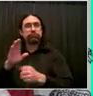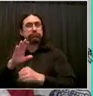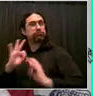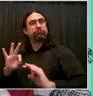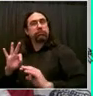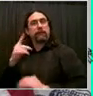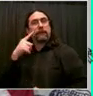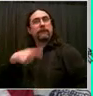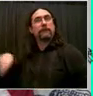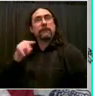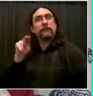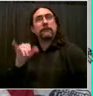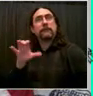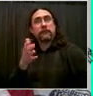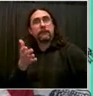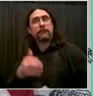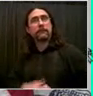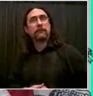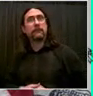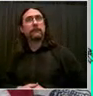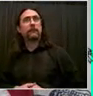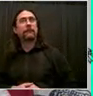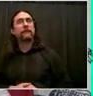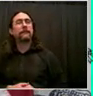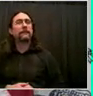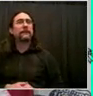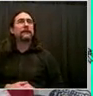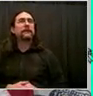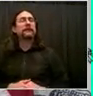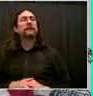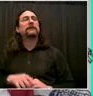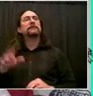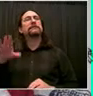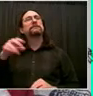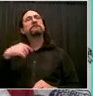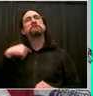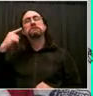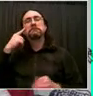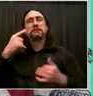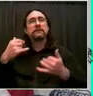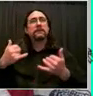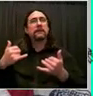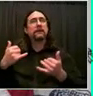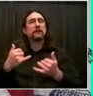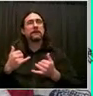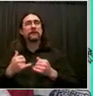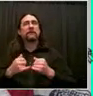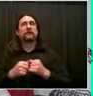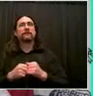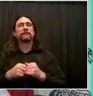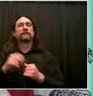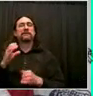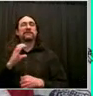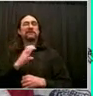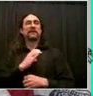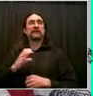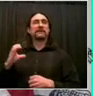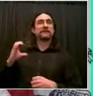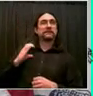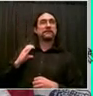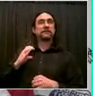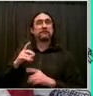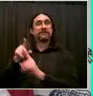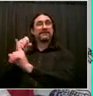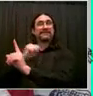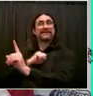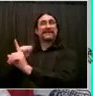his crisis has become a distraction to the whole state. But thank God the legislature is strong and moving forward, and